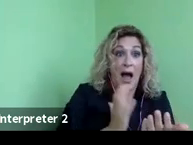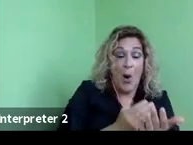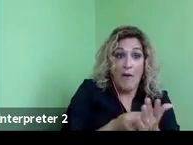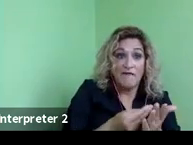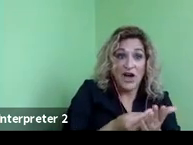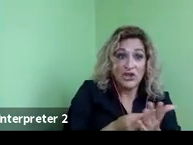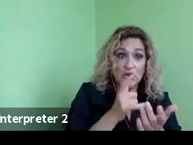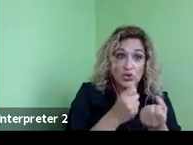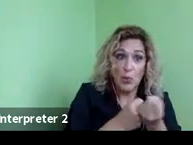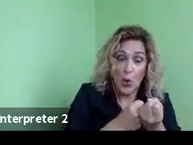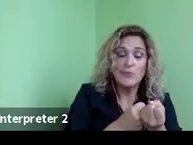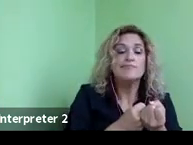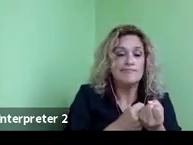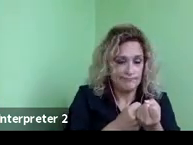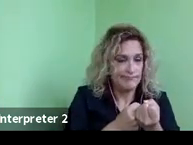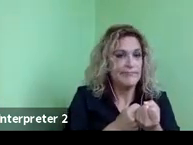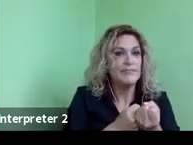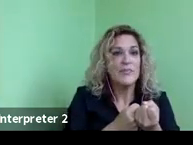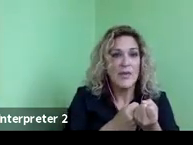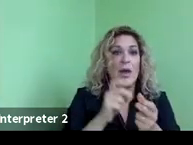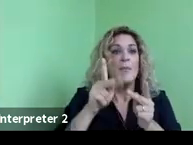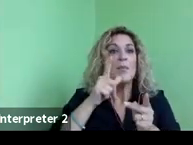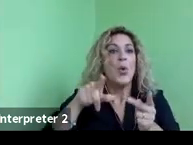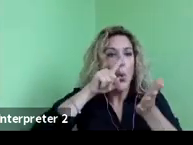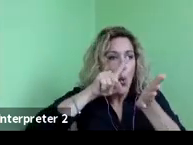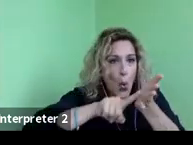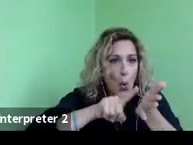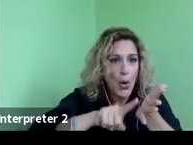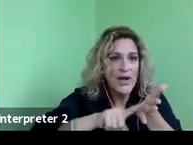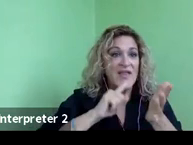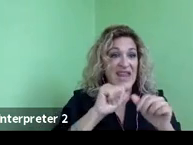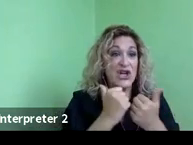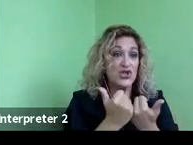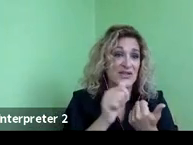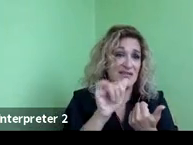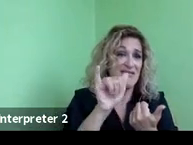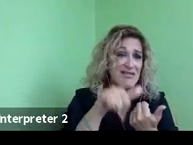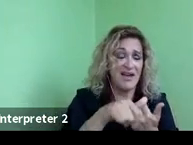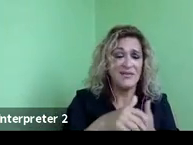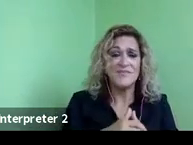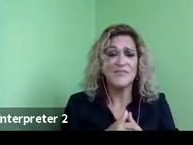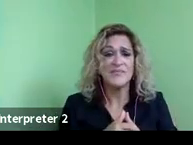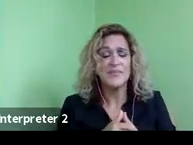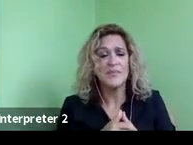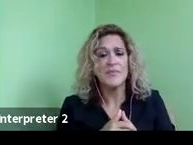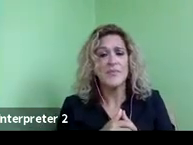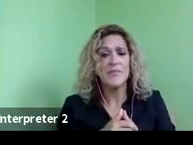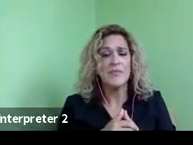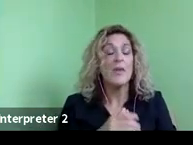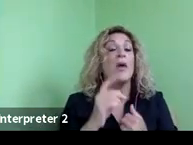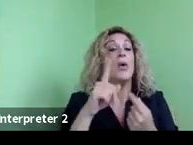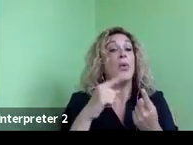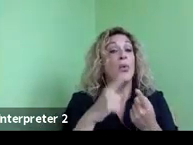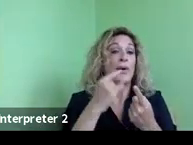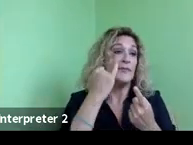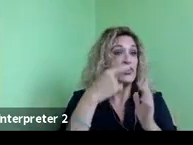we're going to put in a resource. I know that some of these things can be very nuanced. When an auditor comes in